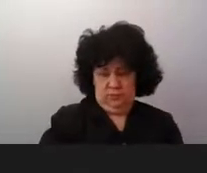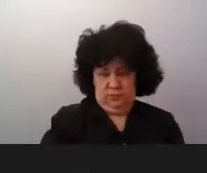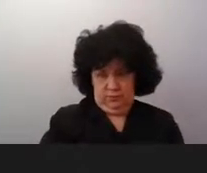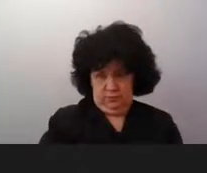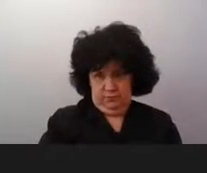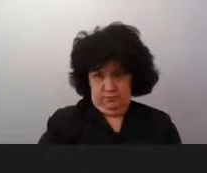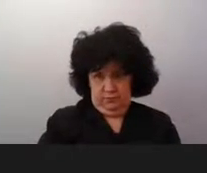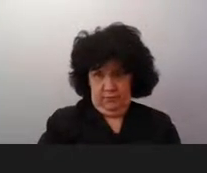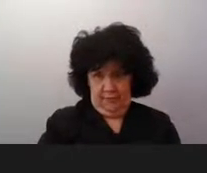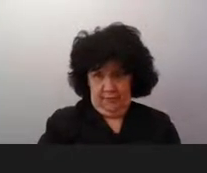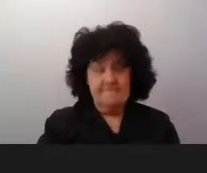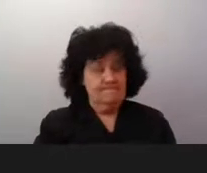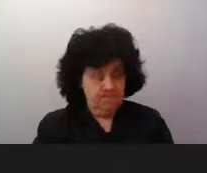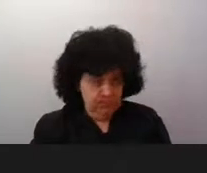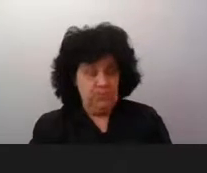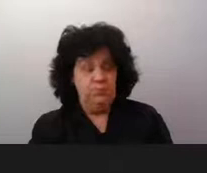Thank you.